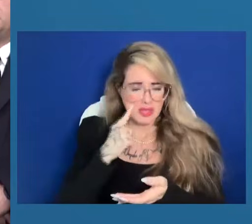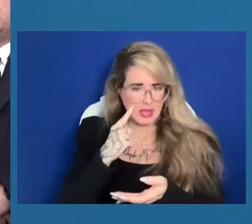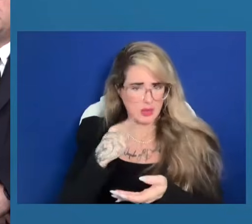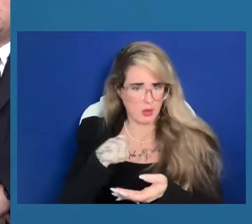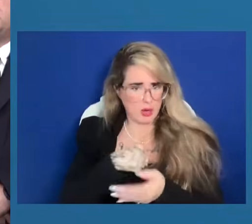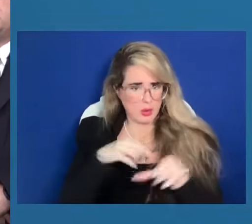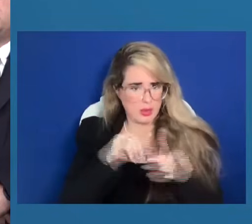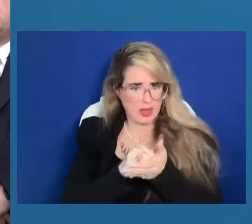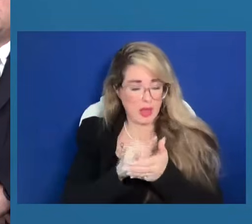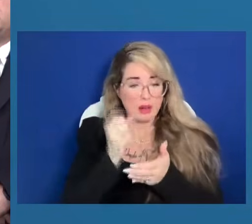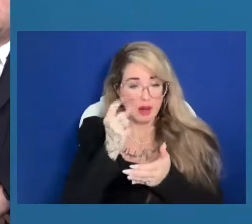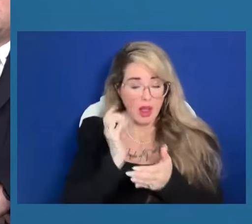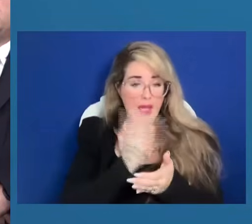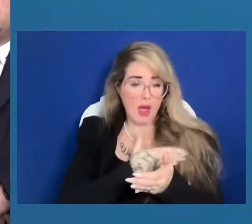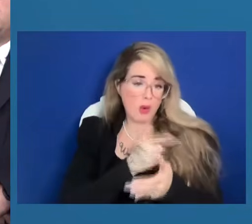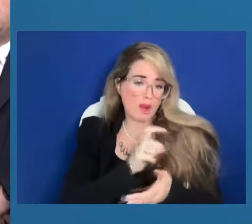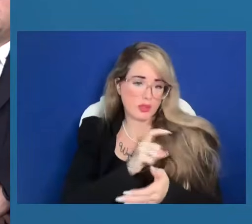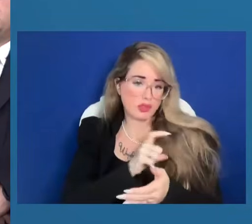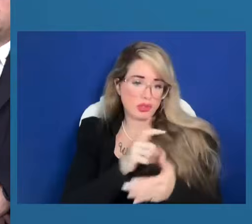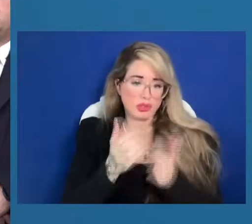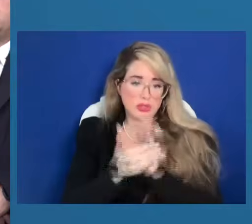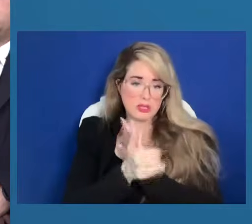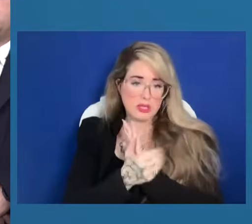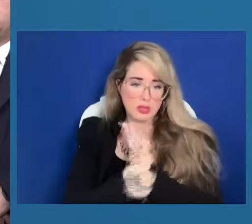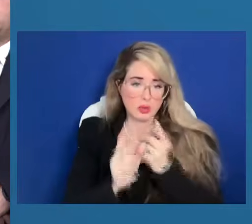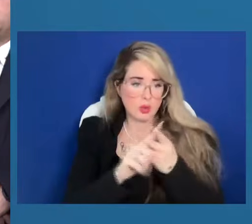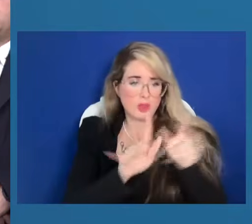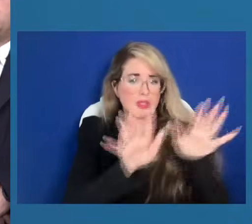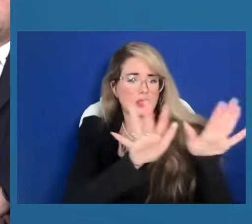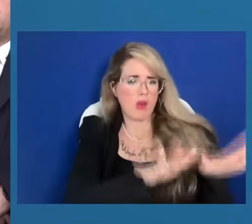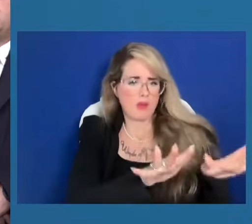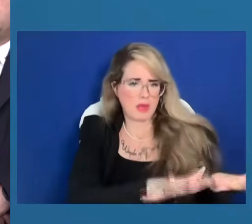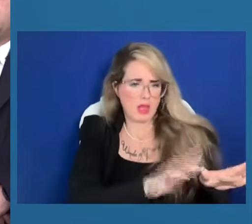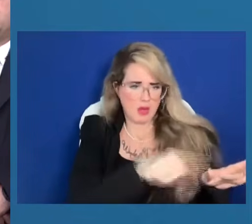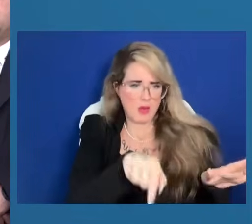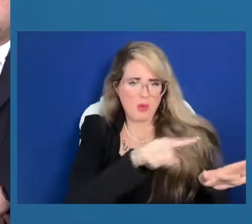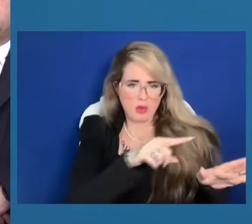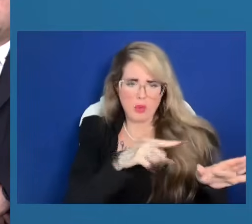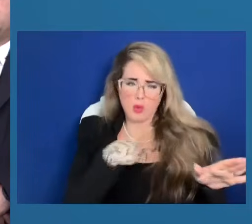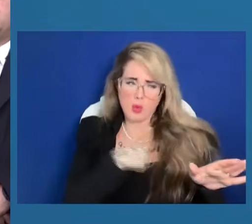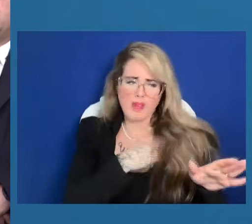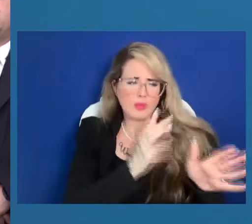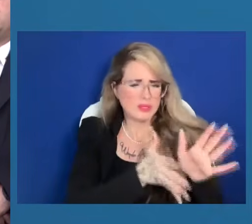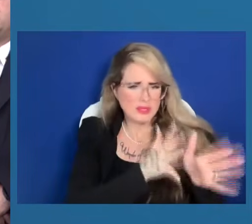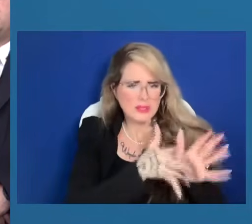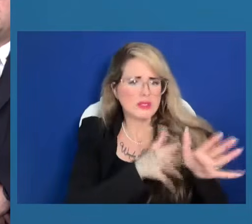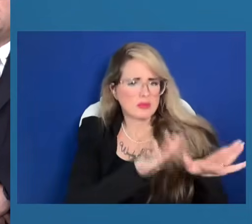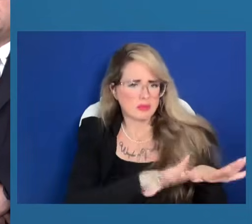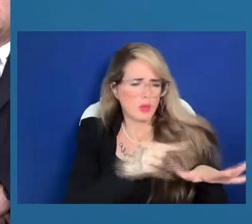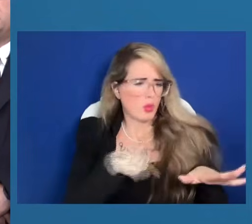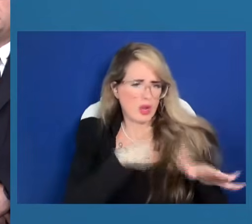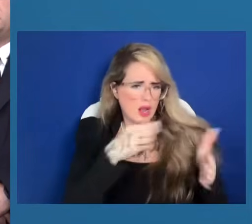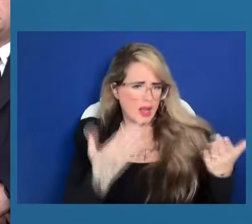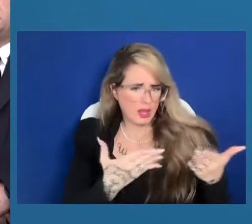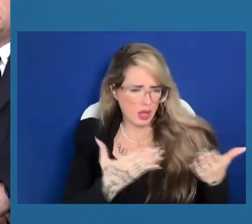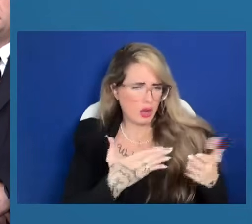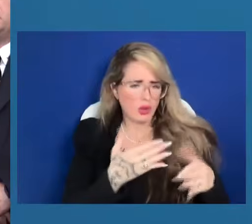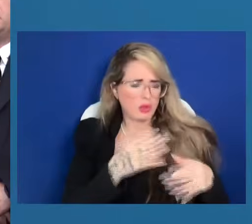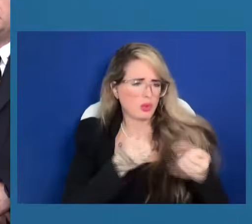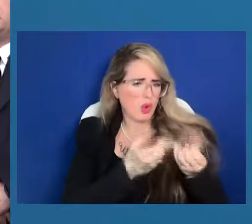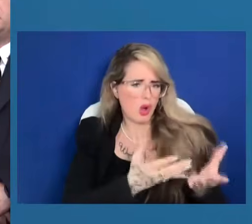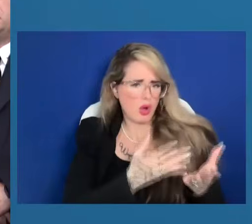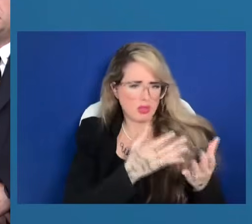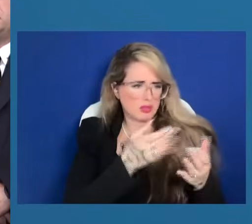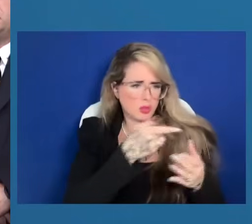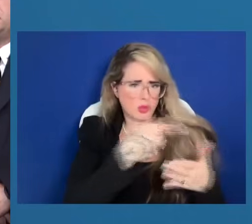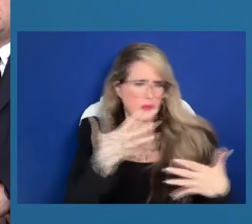very skilled at, to de-escalate a situation and let people know that we are not there to do that. We are there actually to make them safer. And I've seen